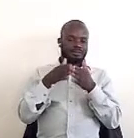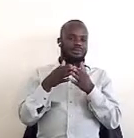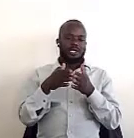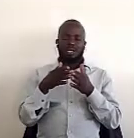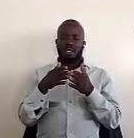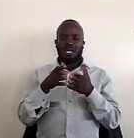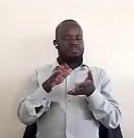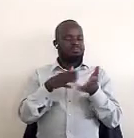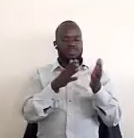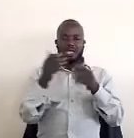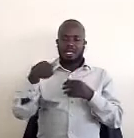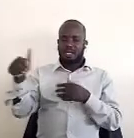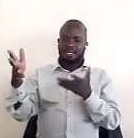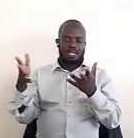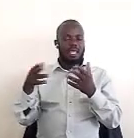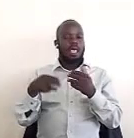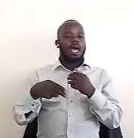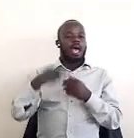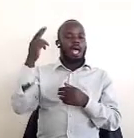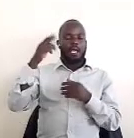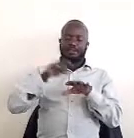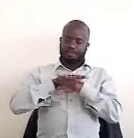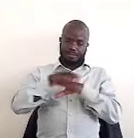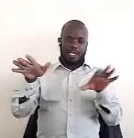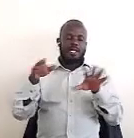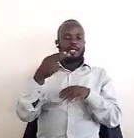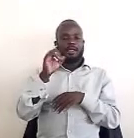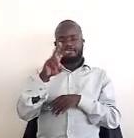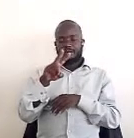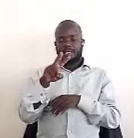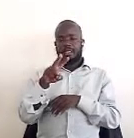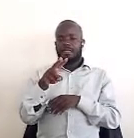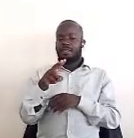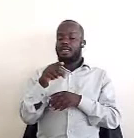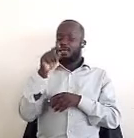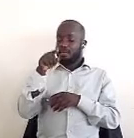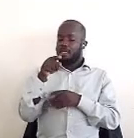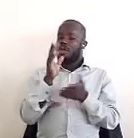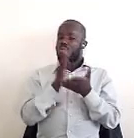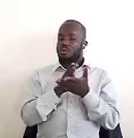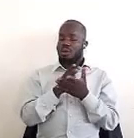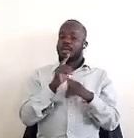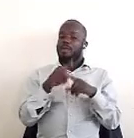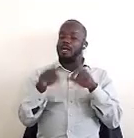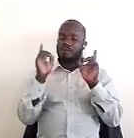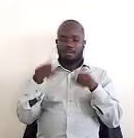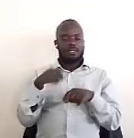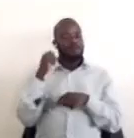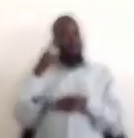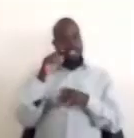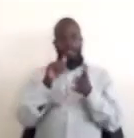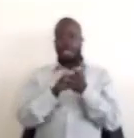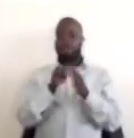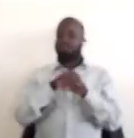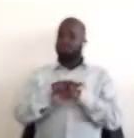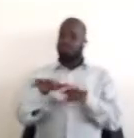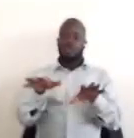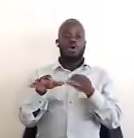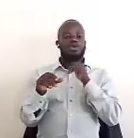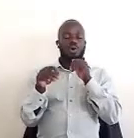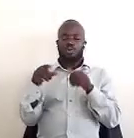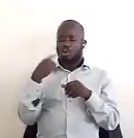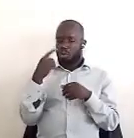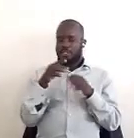indiscriminate sexual practices have the highest risk for HIV infection. While this is true, it must be understood